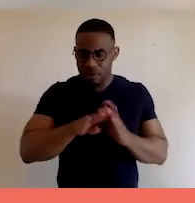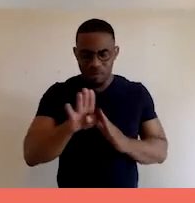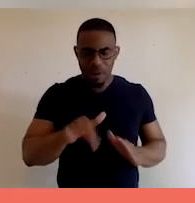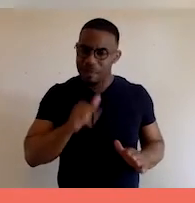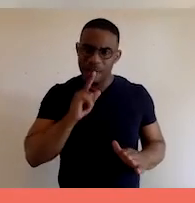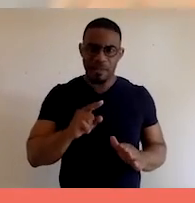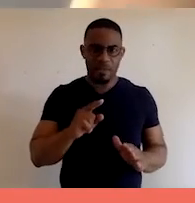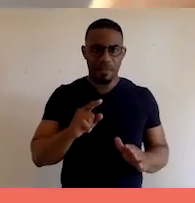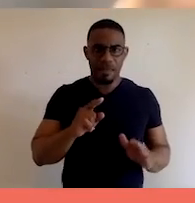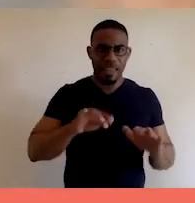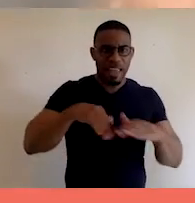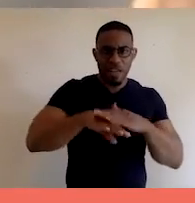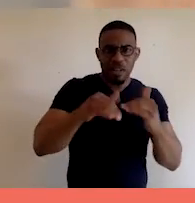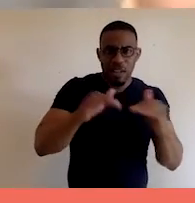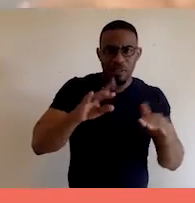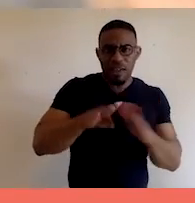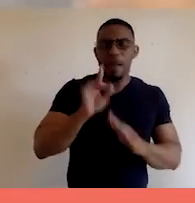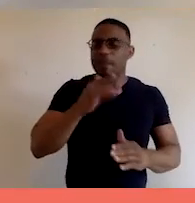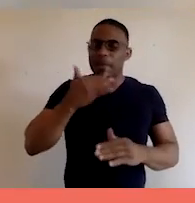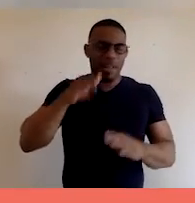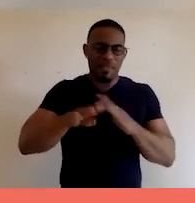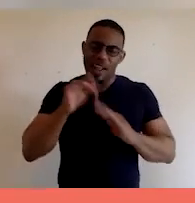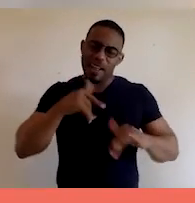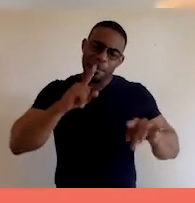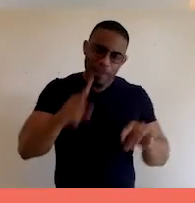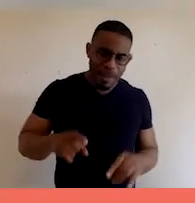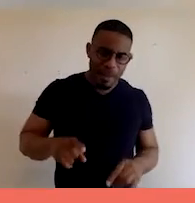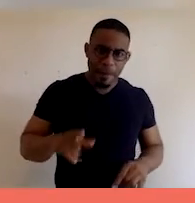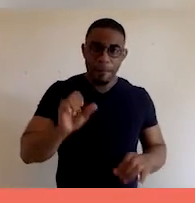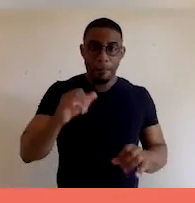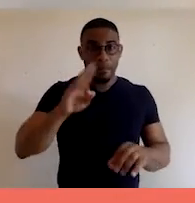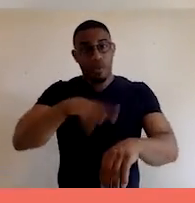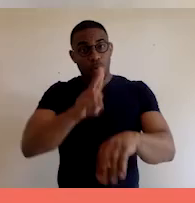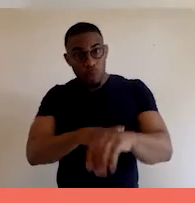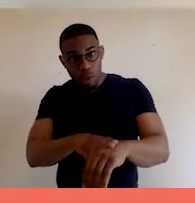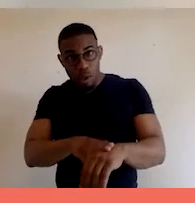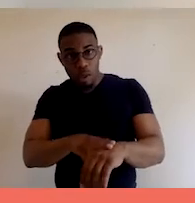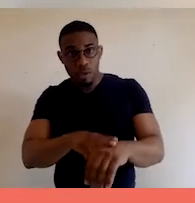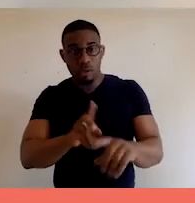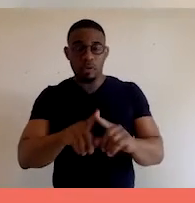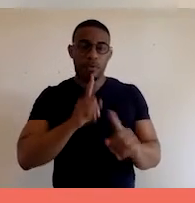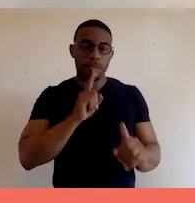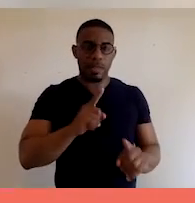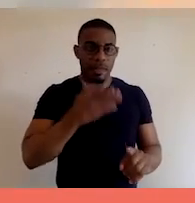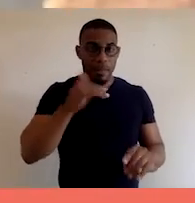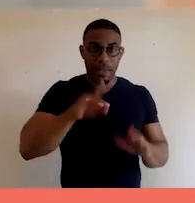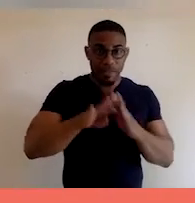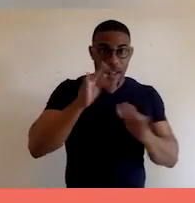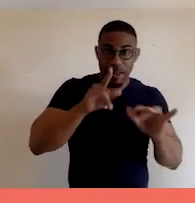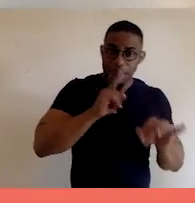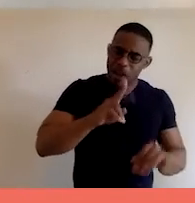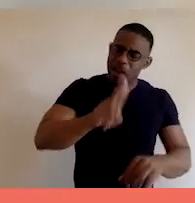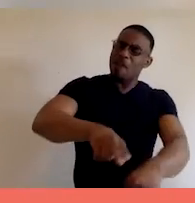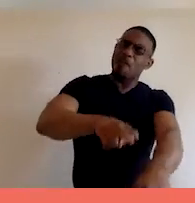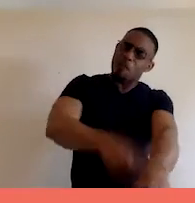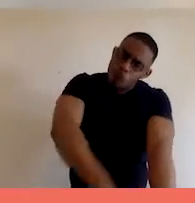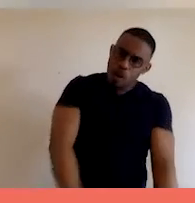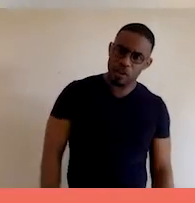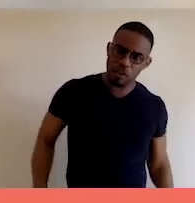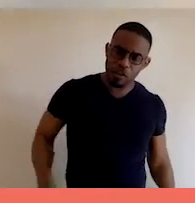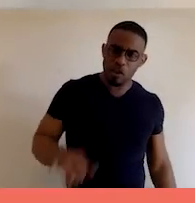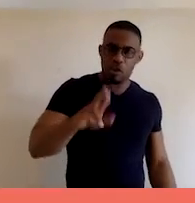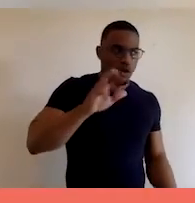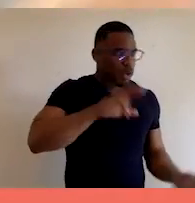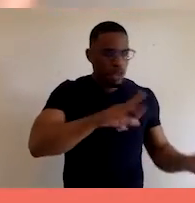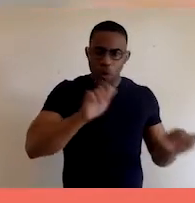going to be an entry-level developer. I'm going to be the best developer I could be. And so, of course, in order to be the best developer I could be, of course, junior and entry are